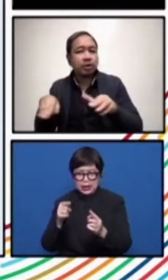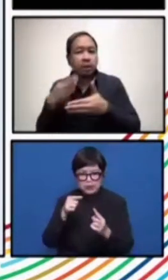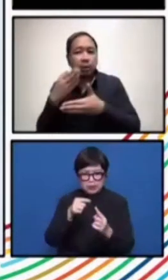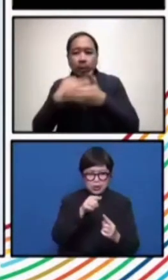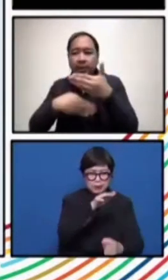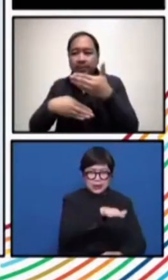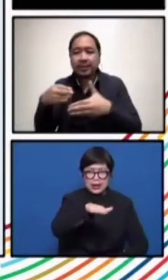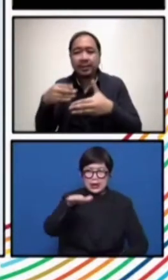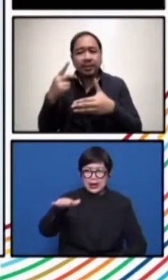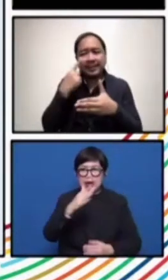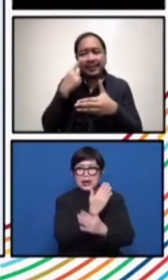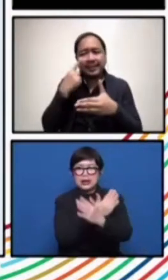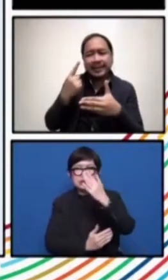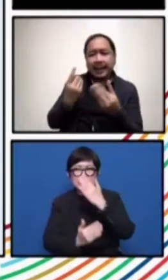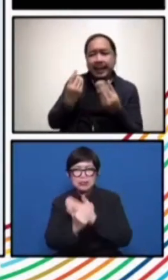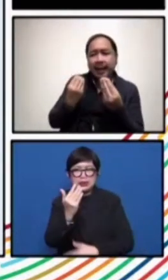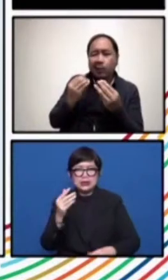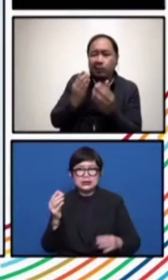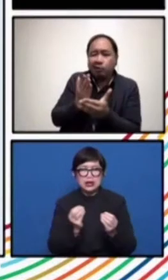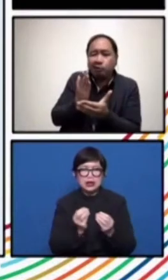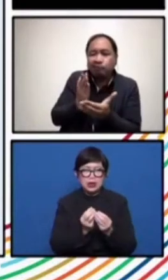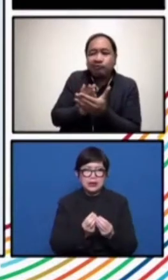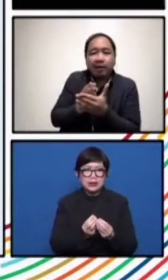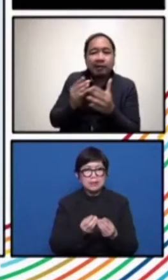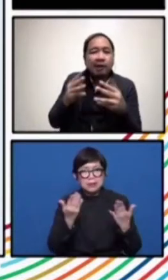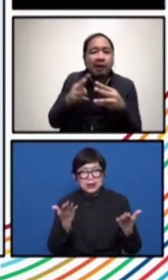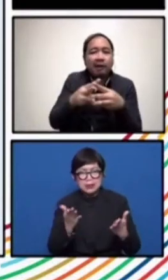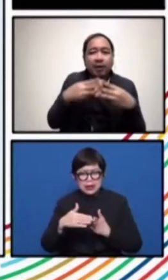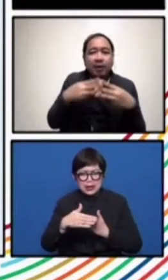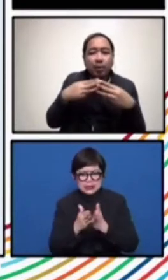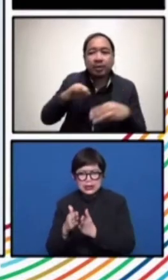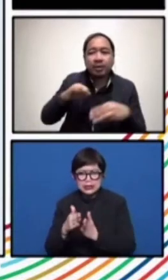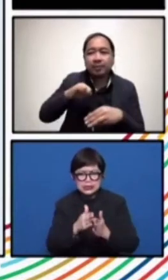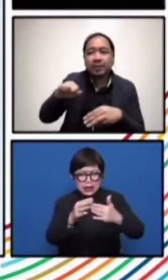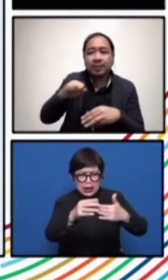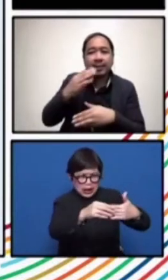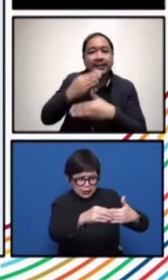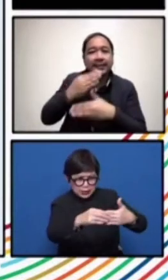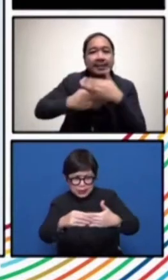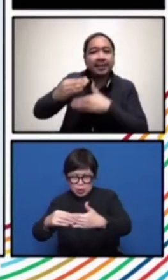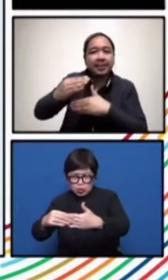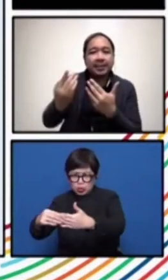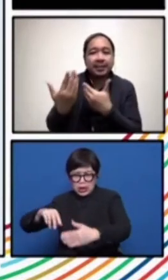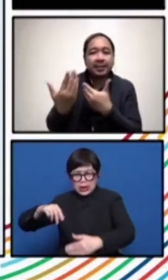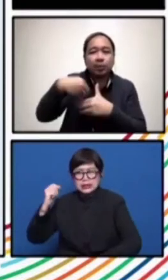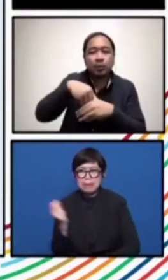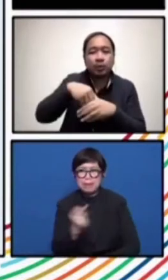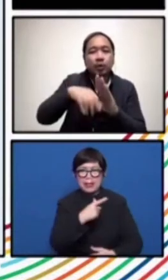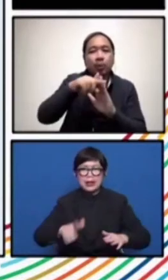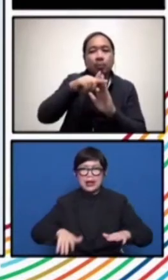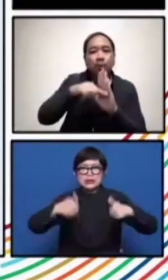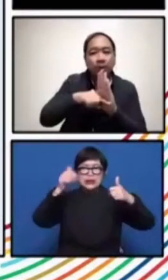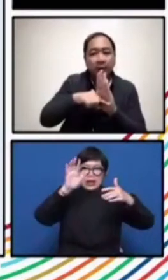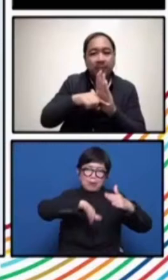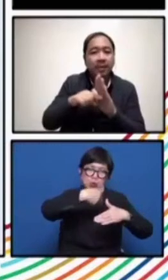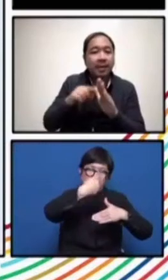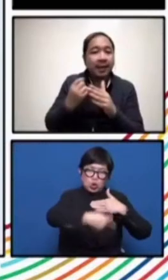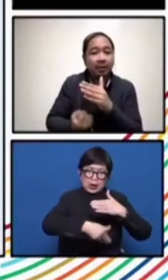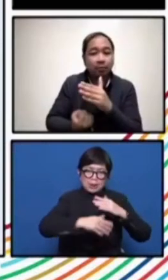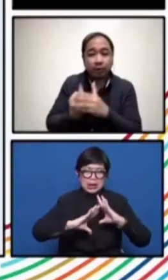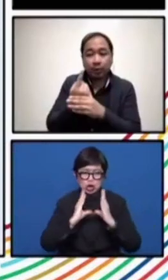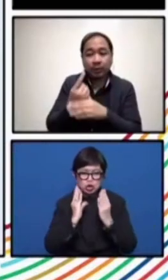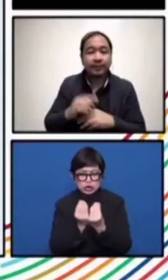Direction and framework for accelerating disability inclusive programming and results the disability